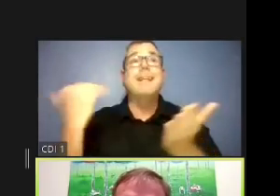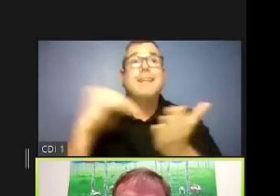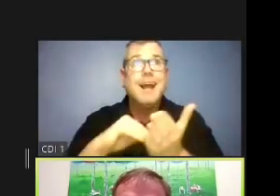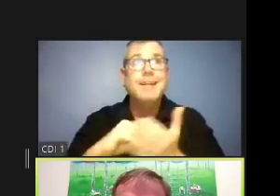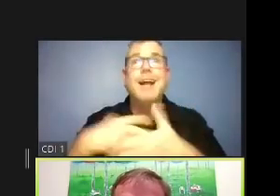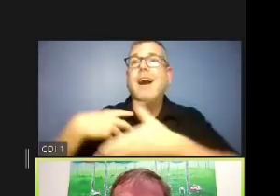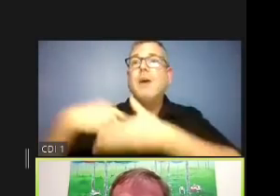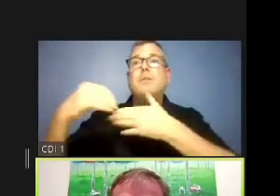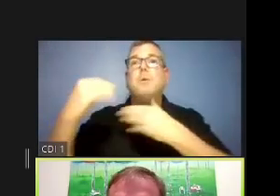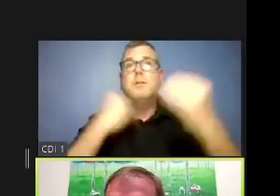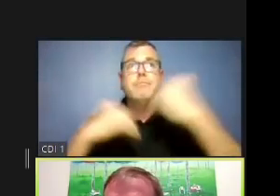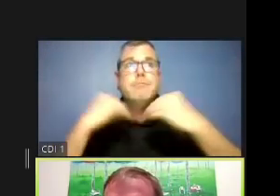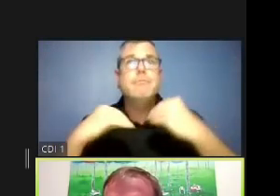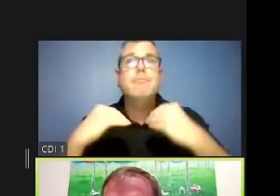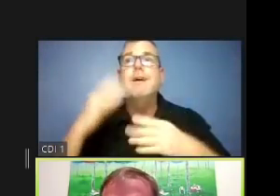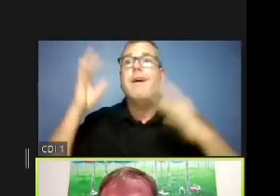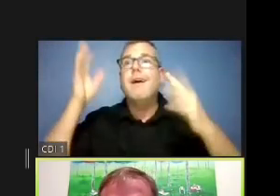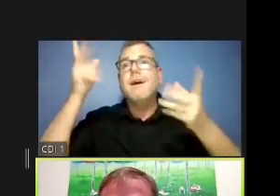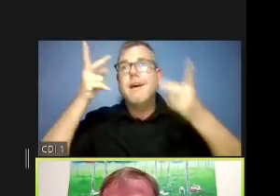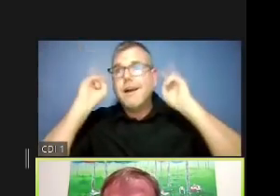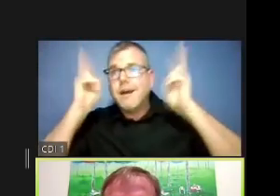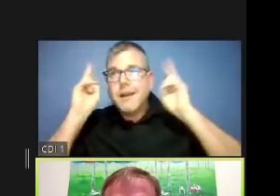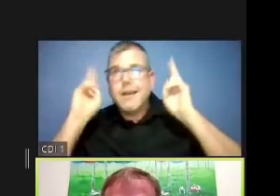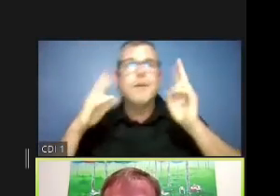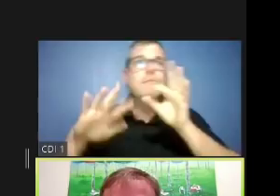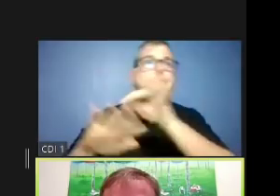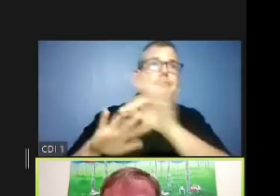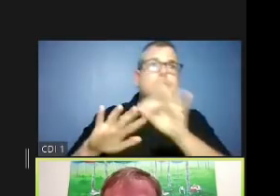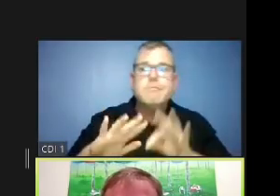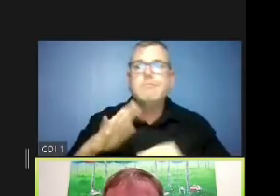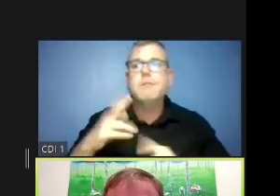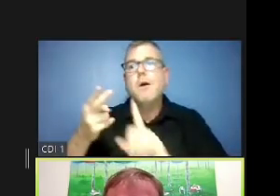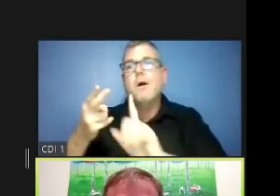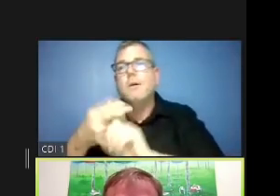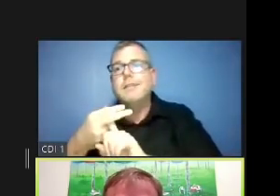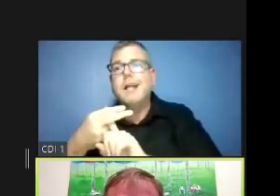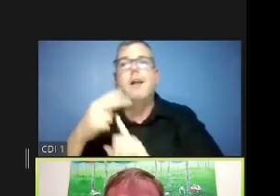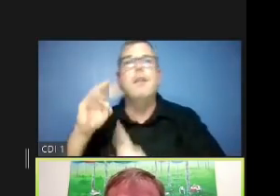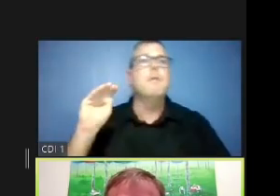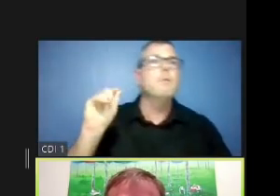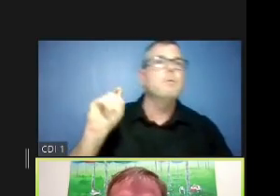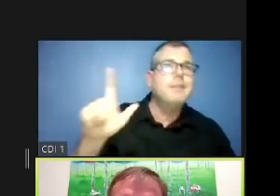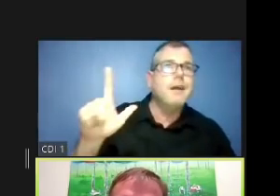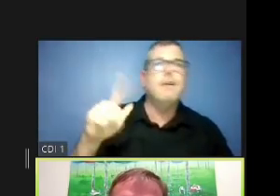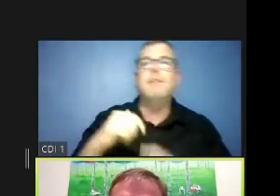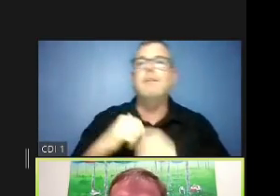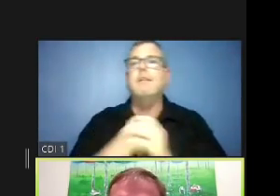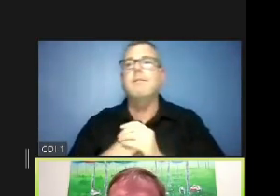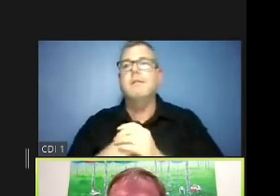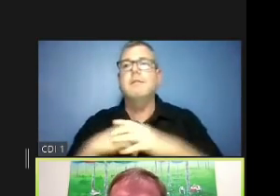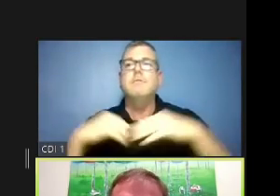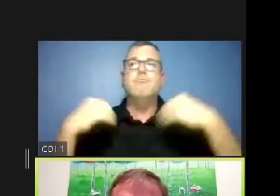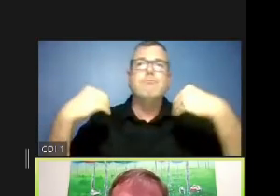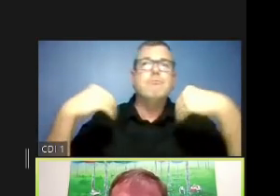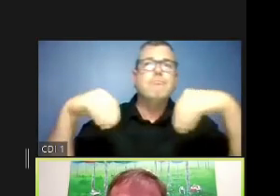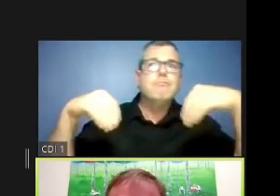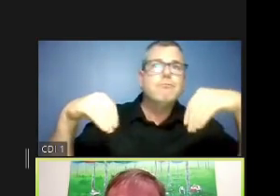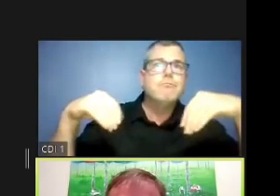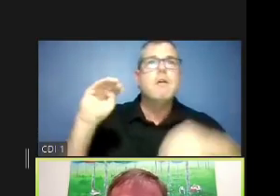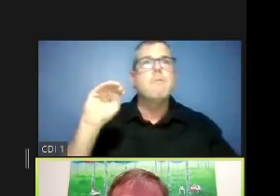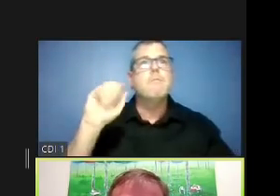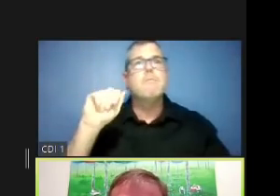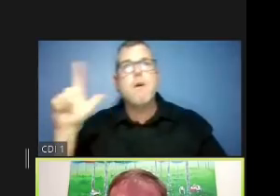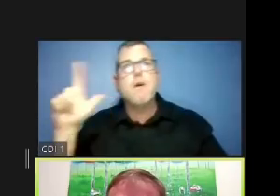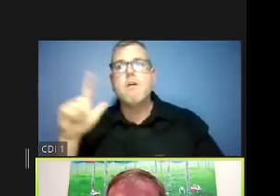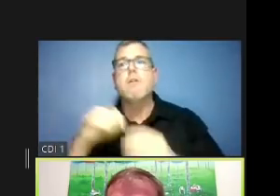able to open to greater indoor percent capacity of 25%. We're now able to regather in small social